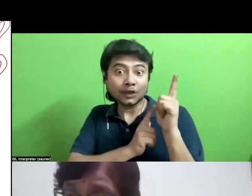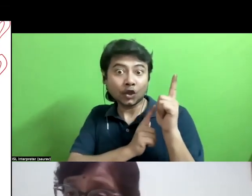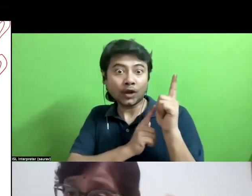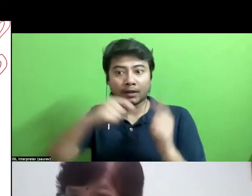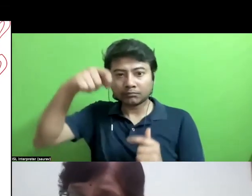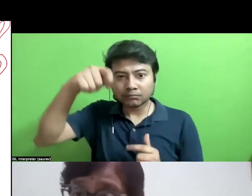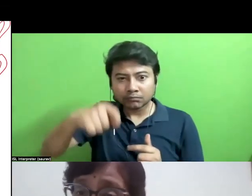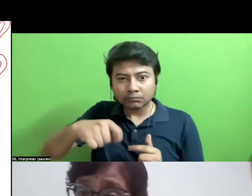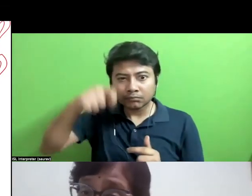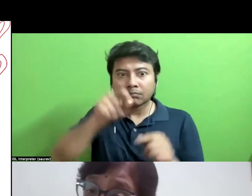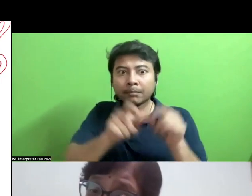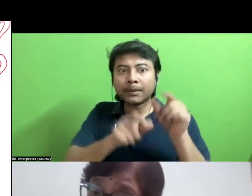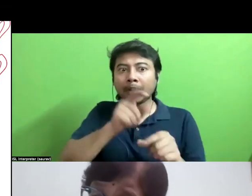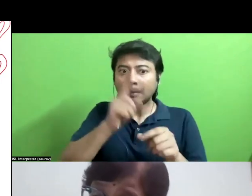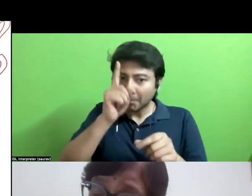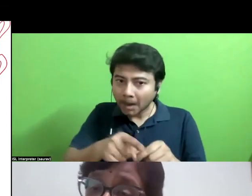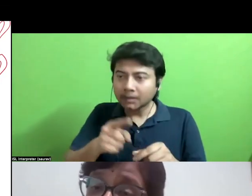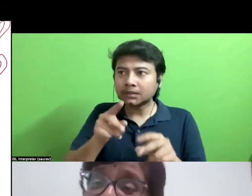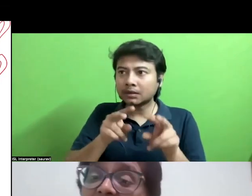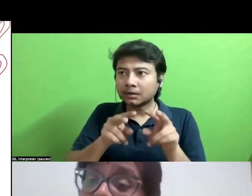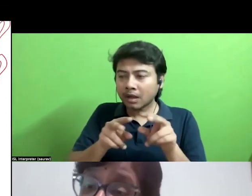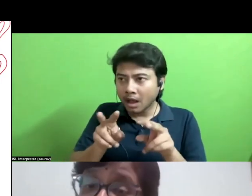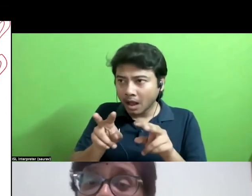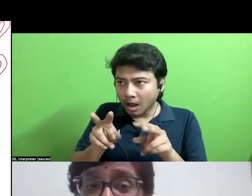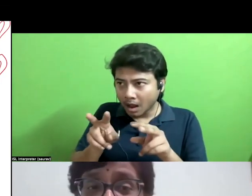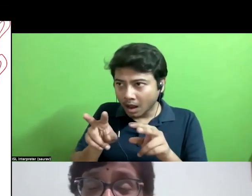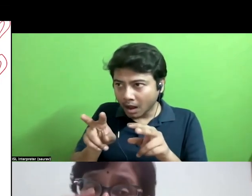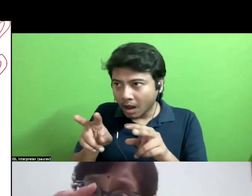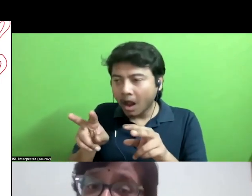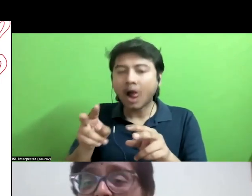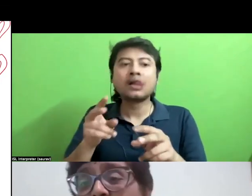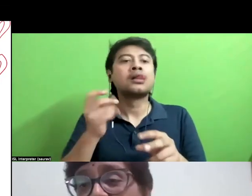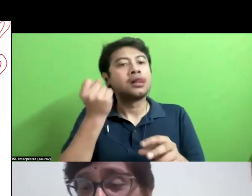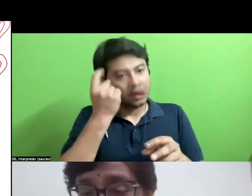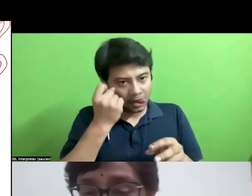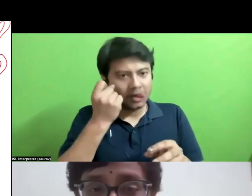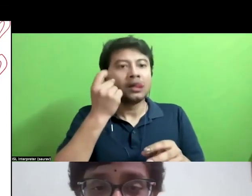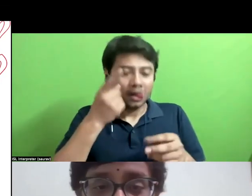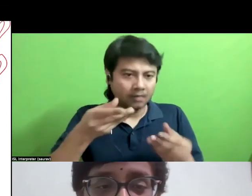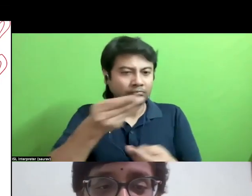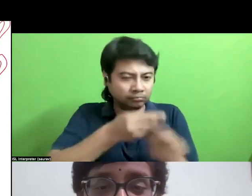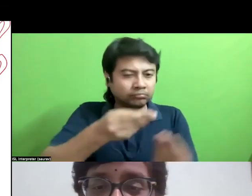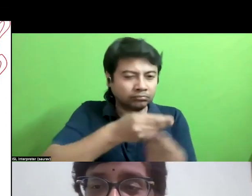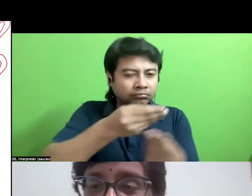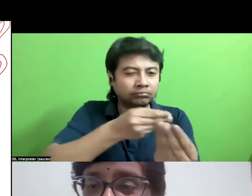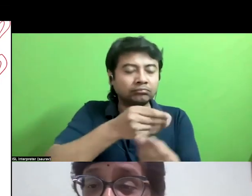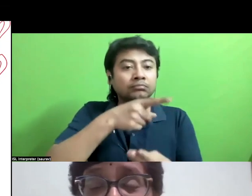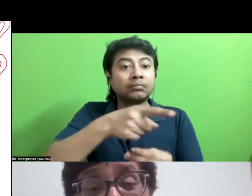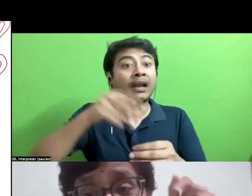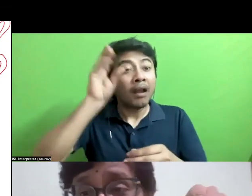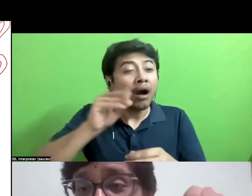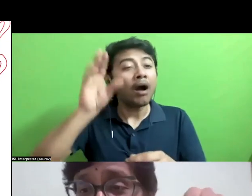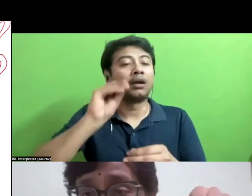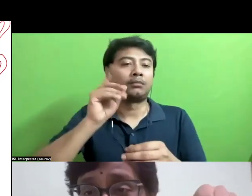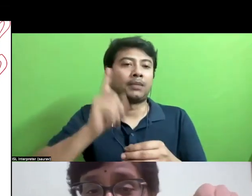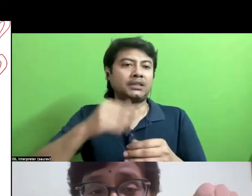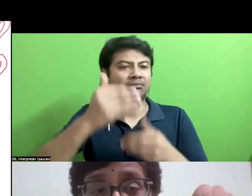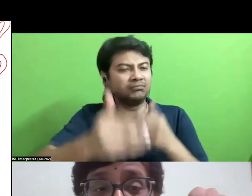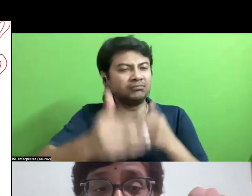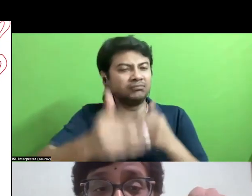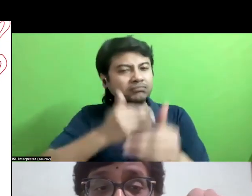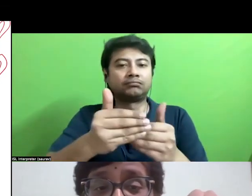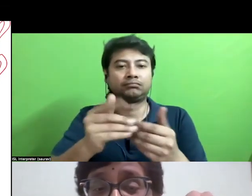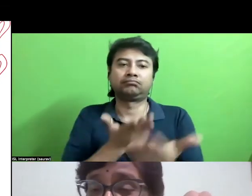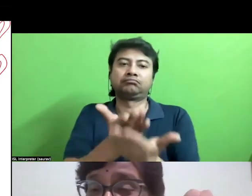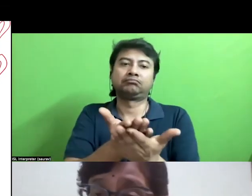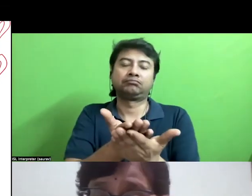find solutions, find it amongst themselves, but they're constantly learning together. This would be my suggestion. And I have other participants